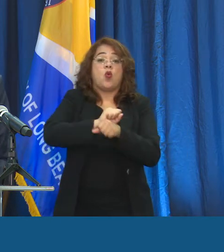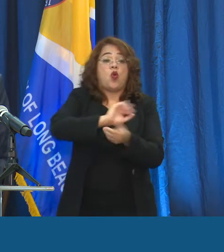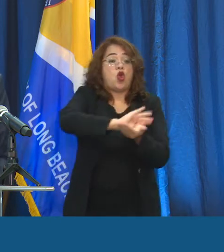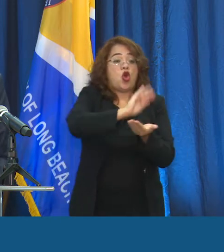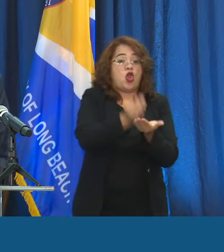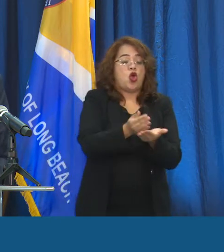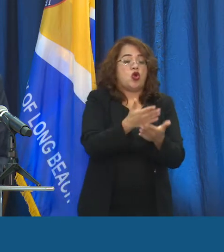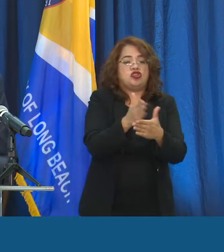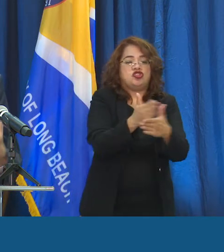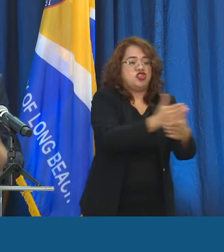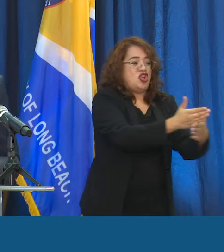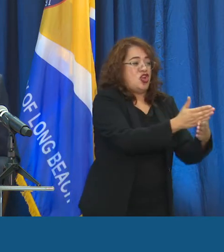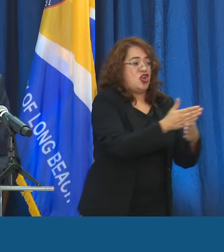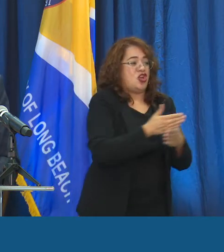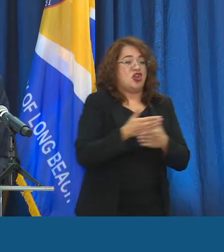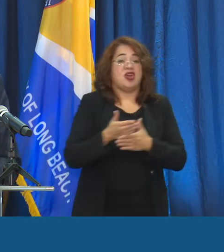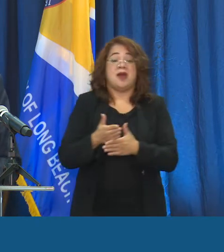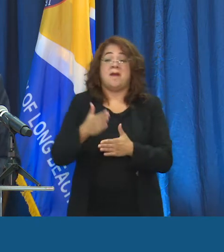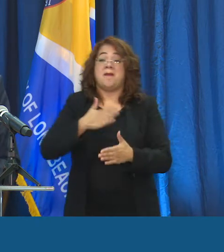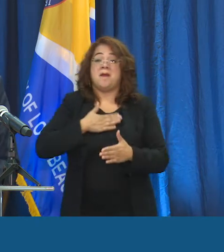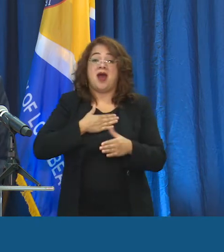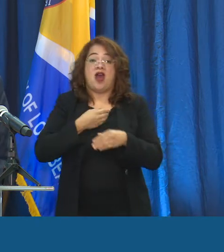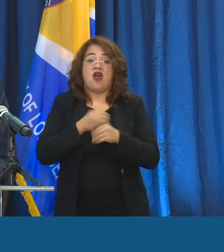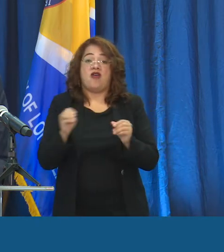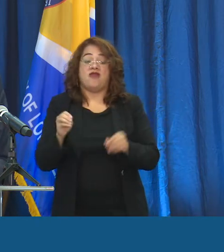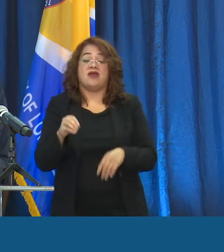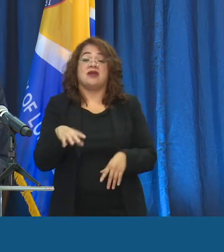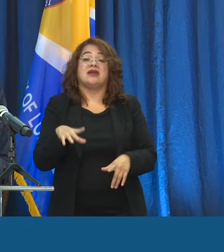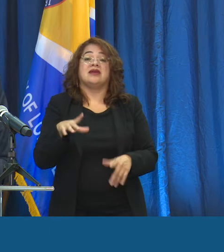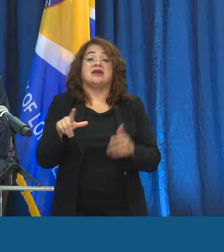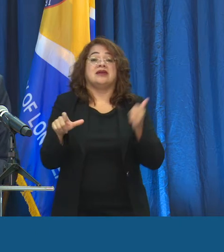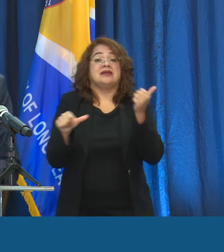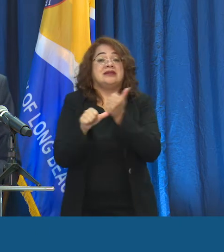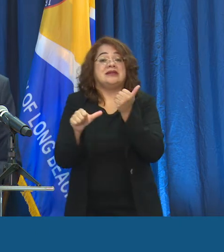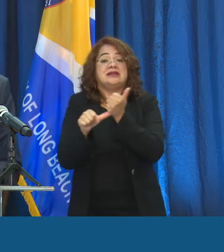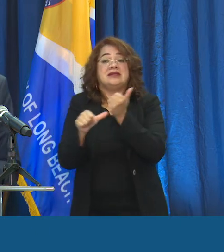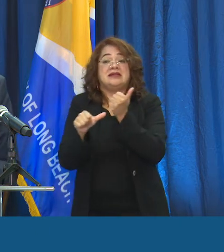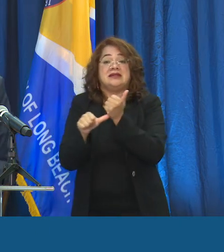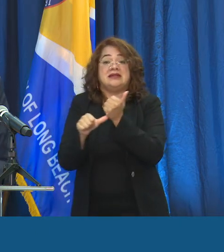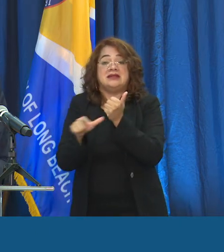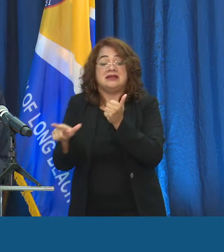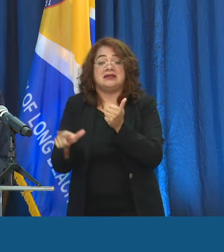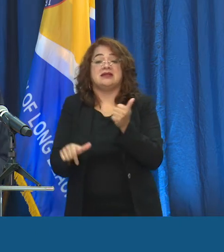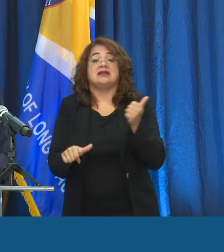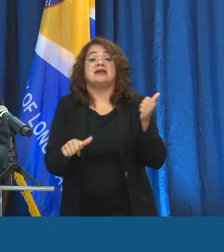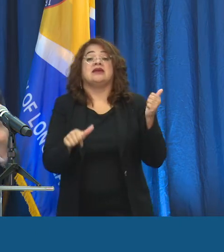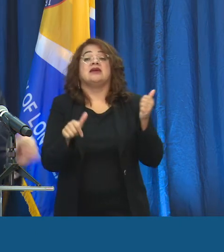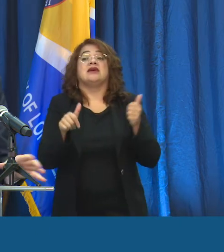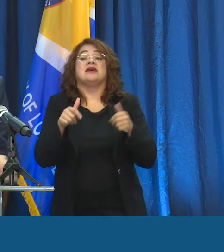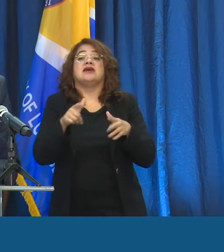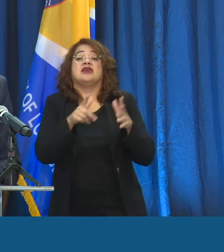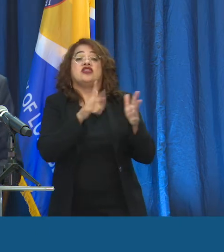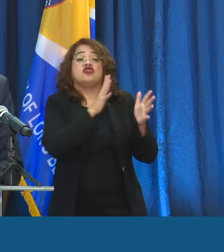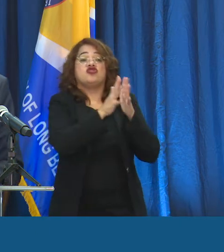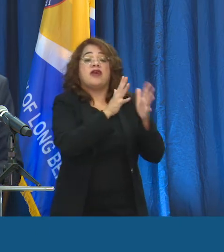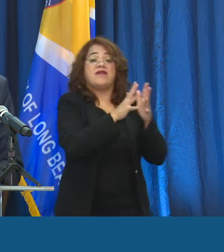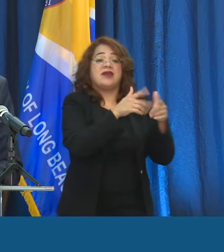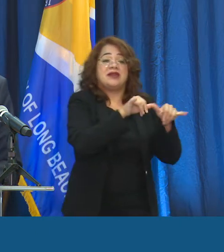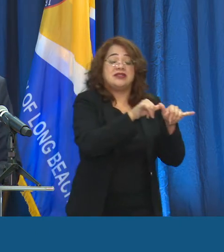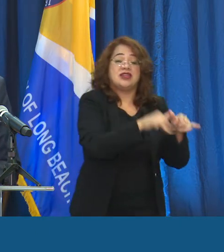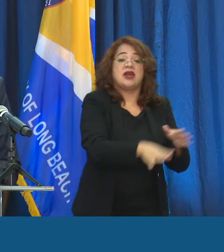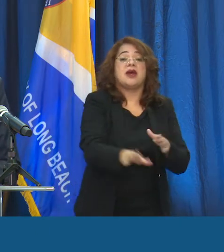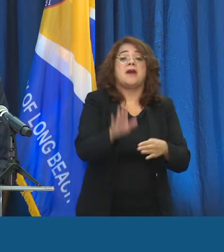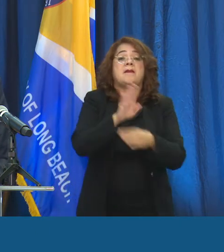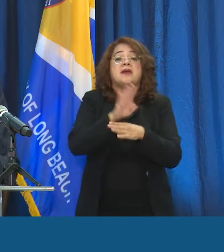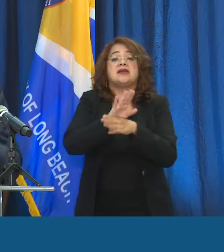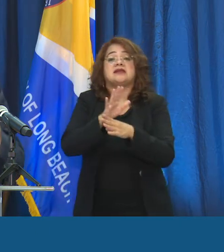can, including in my office a net assistant to the city manager position, an assistant city traffic engineer, business license